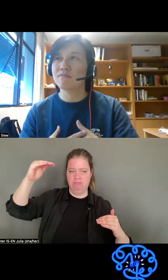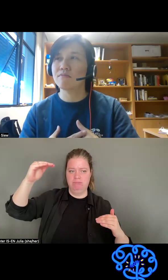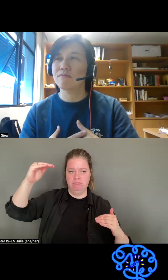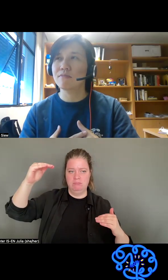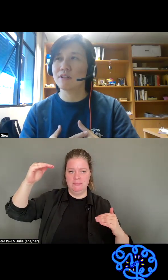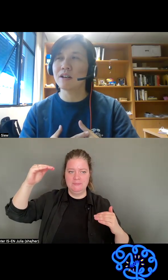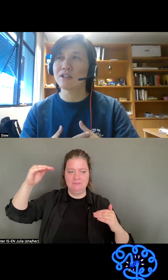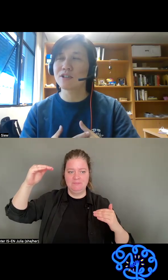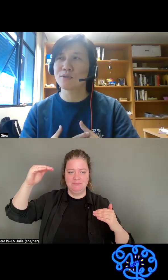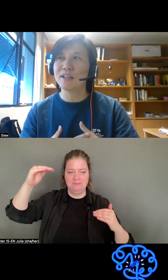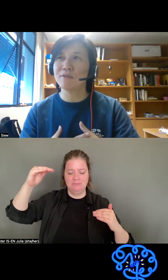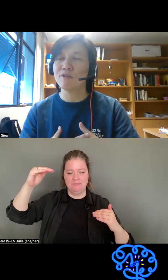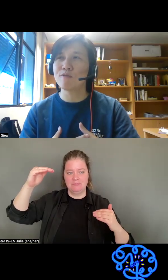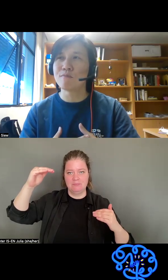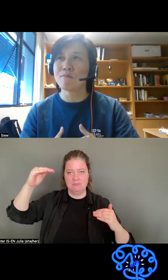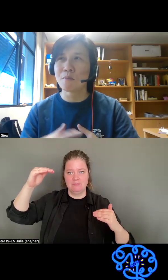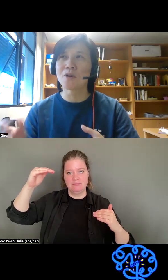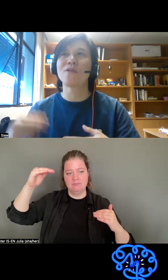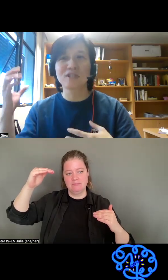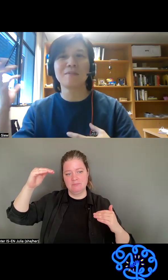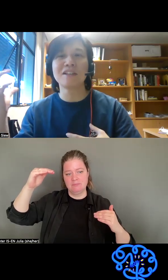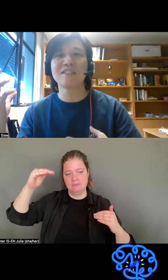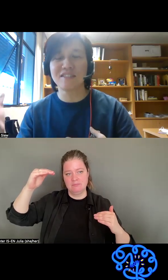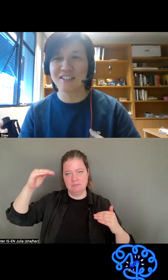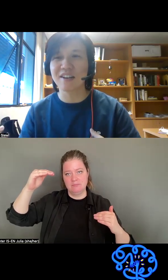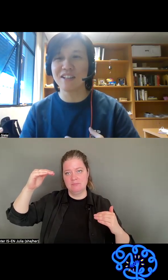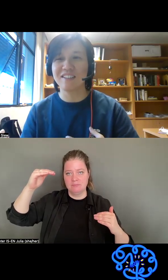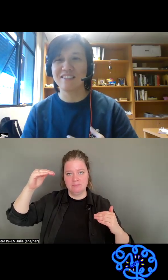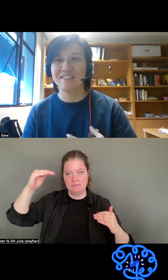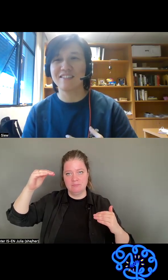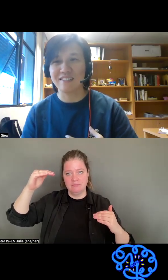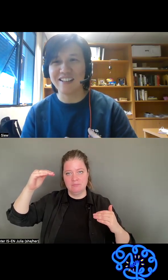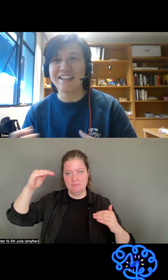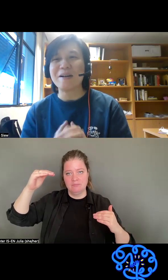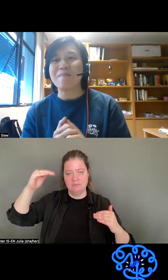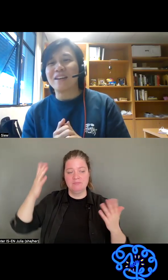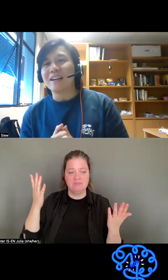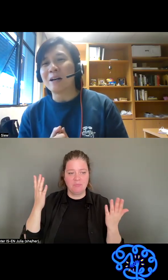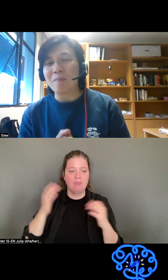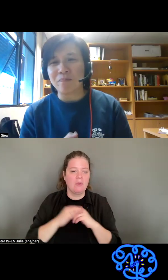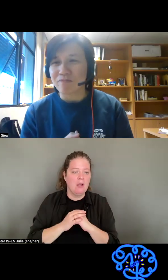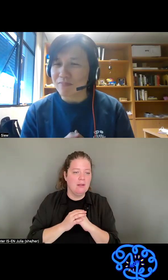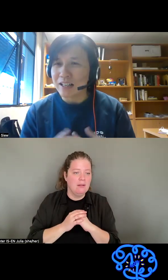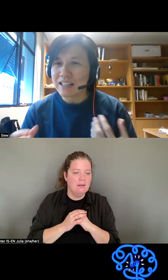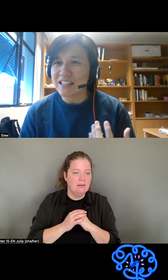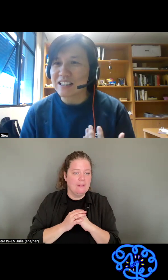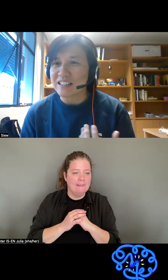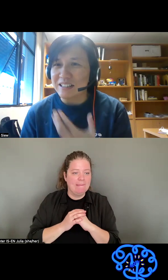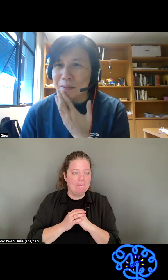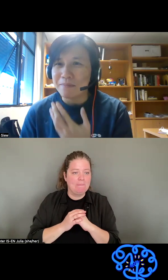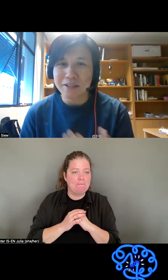is associated with more similar sounding. Okay. Um, I